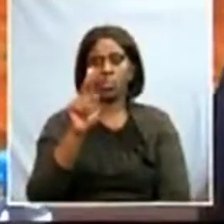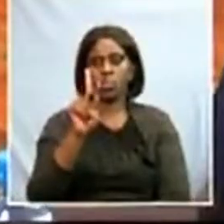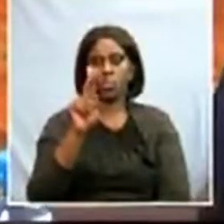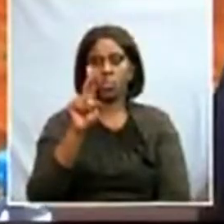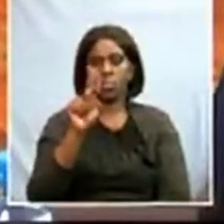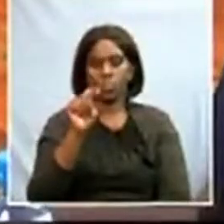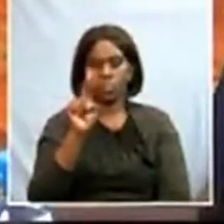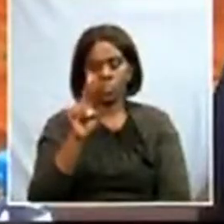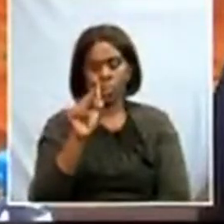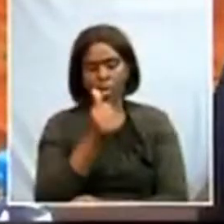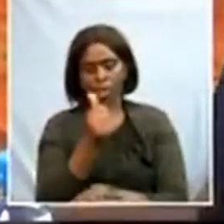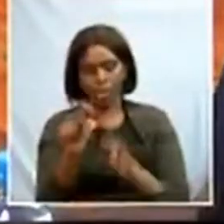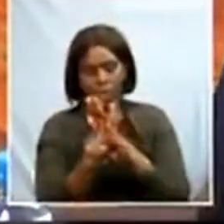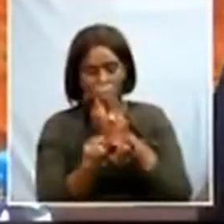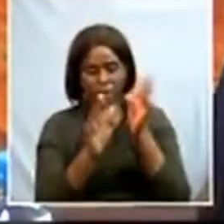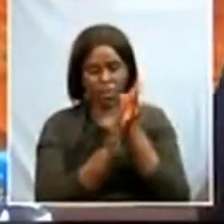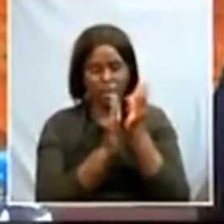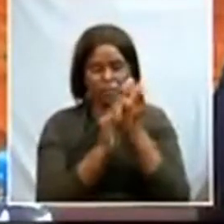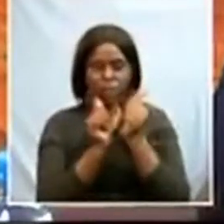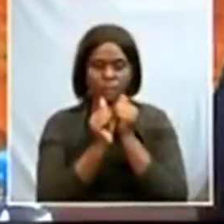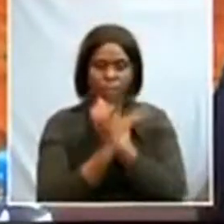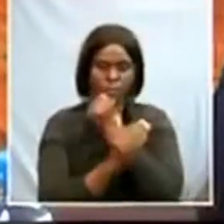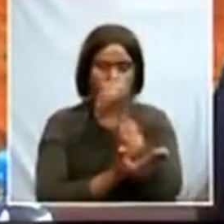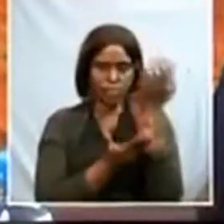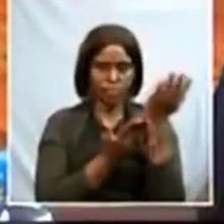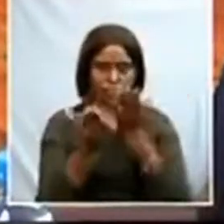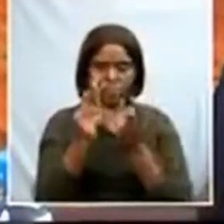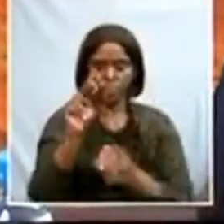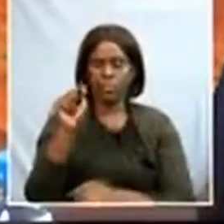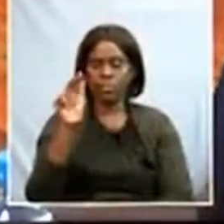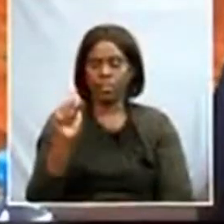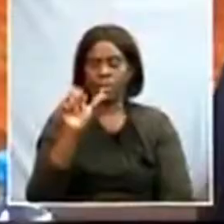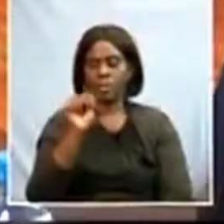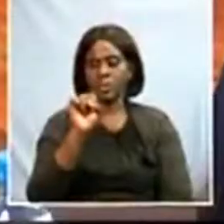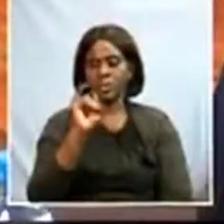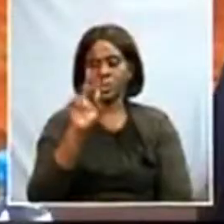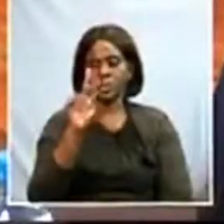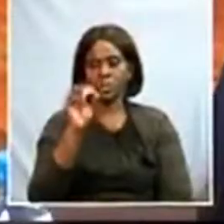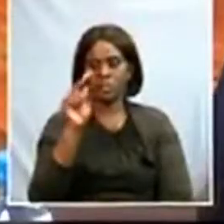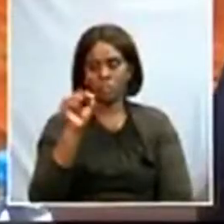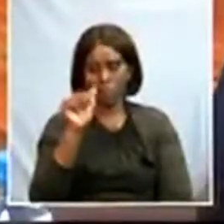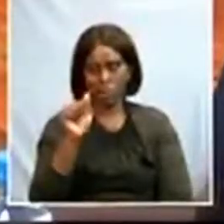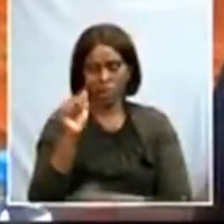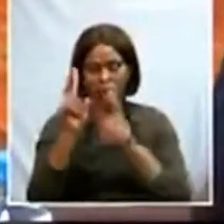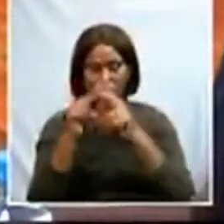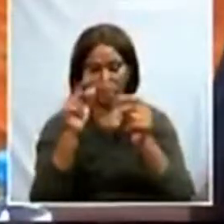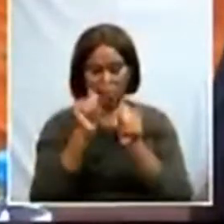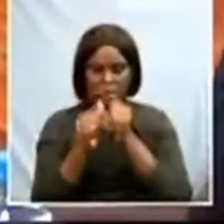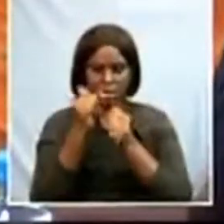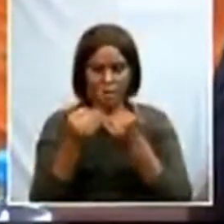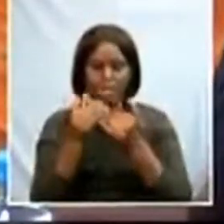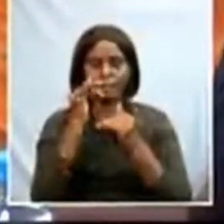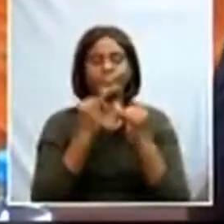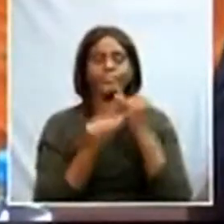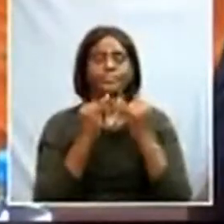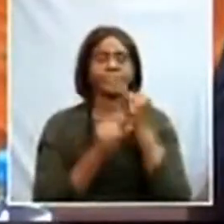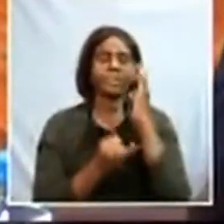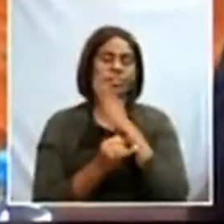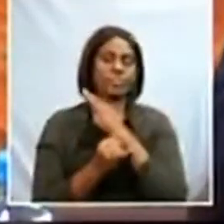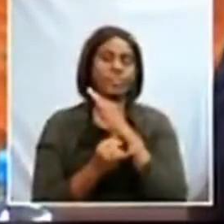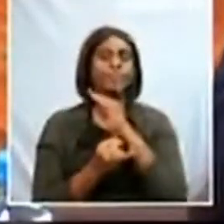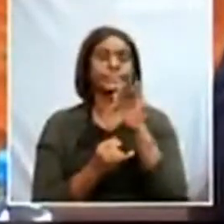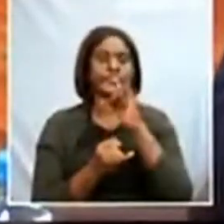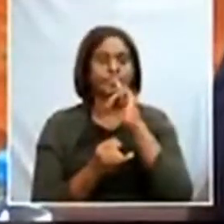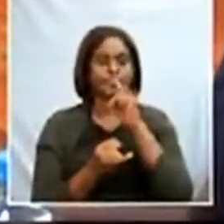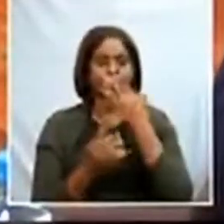schools and construction of a maternity wing at Naskona Rural Health Center, which are now complete. It